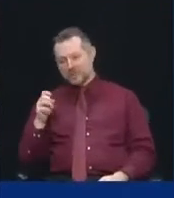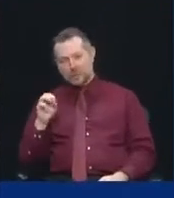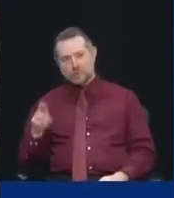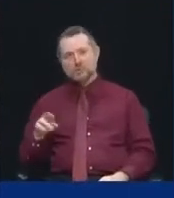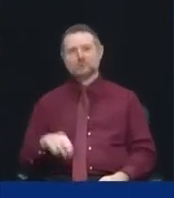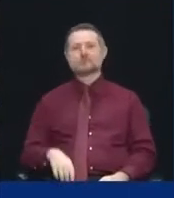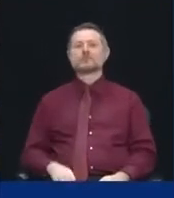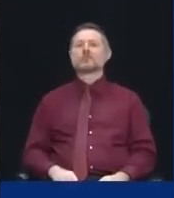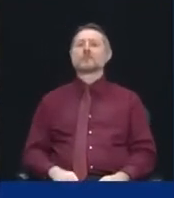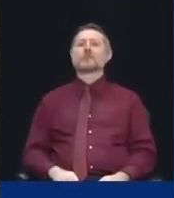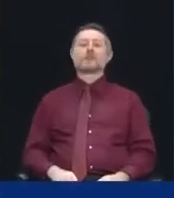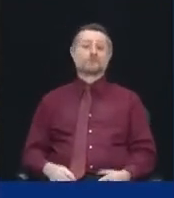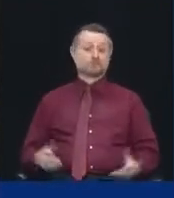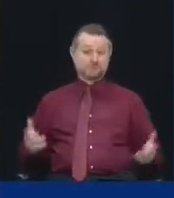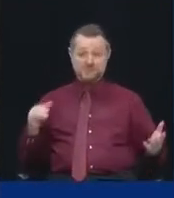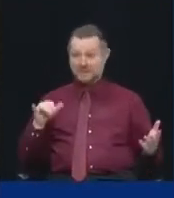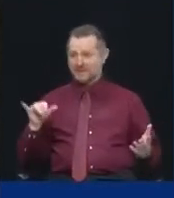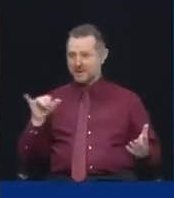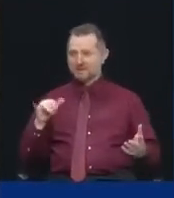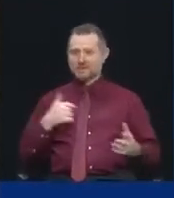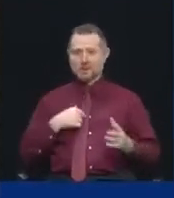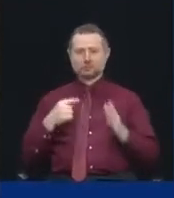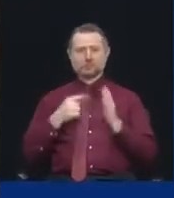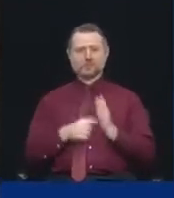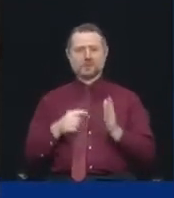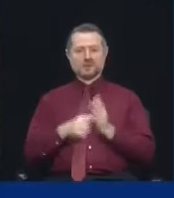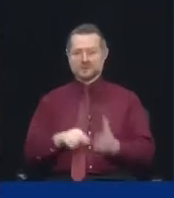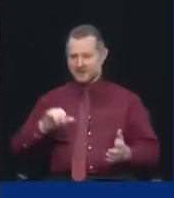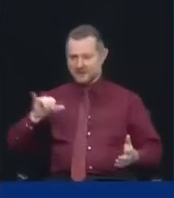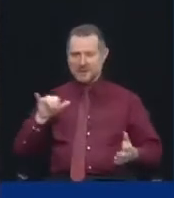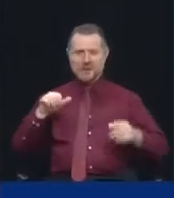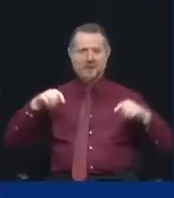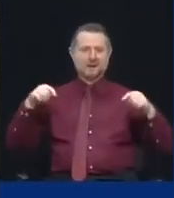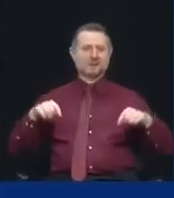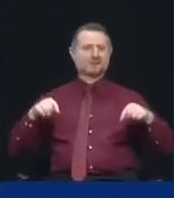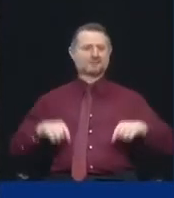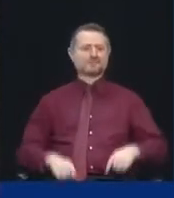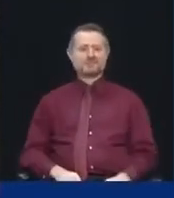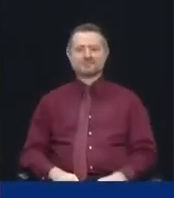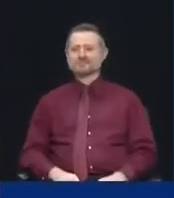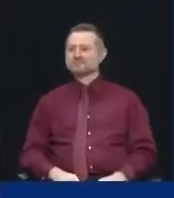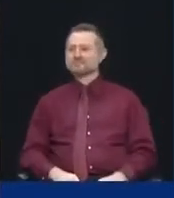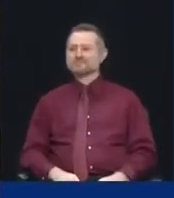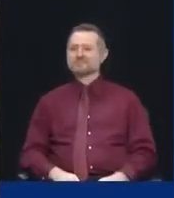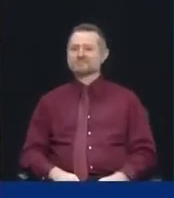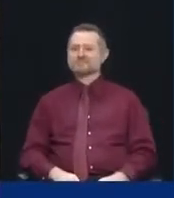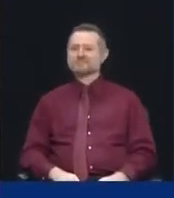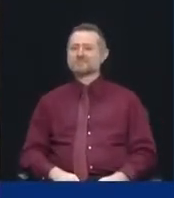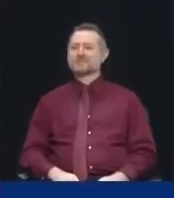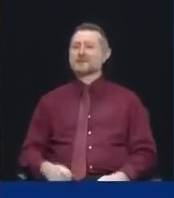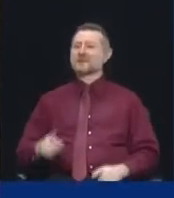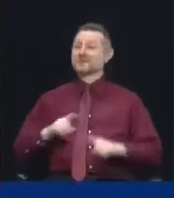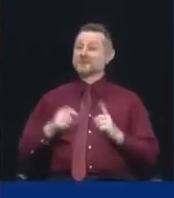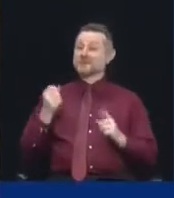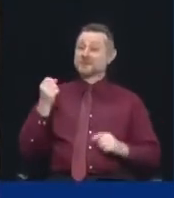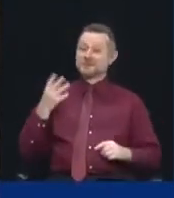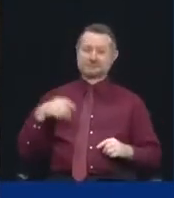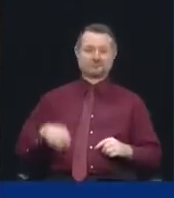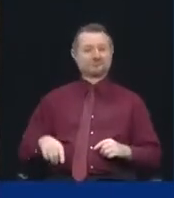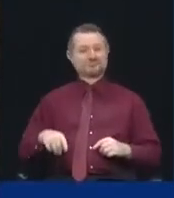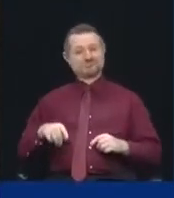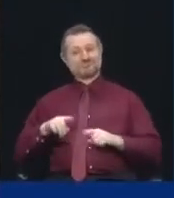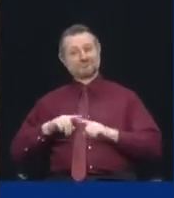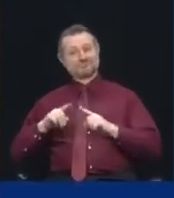I'm the Assemblyman, I represent Yonkers, but the opening of this vaccination